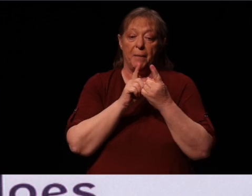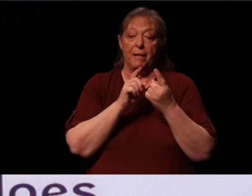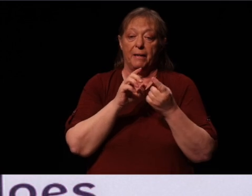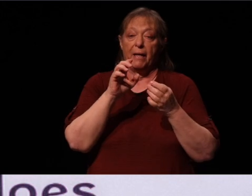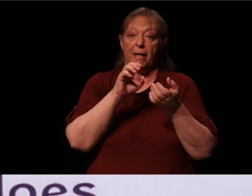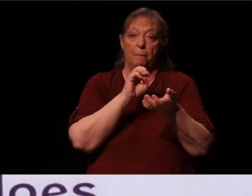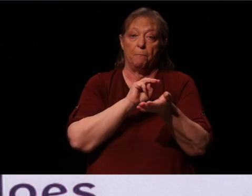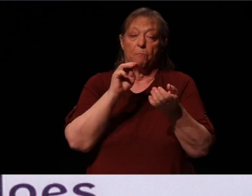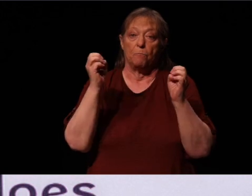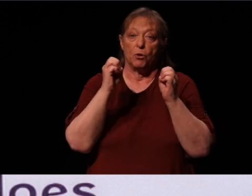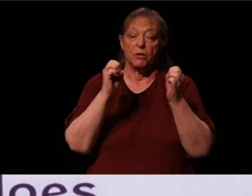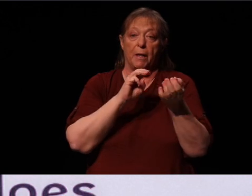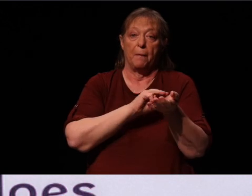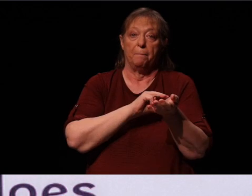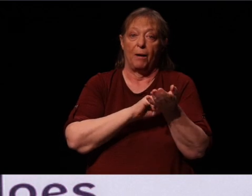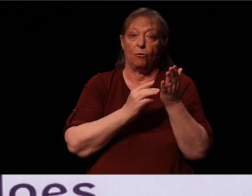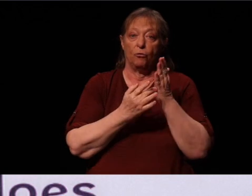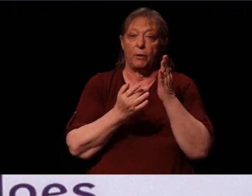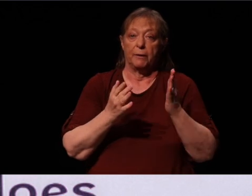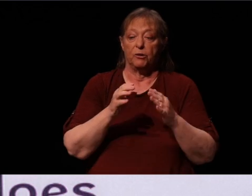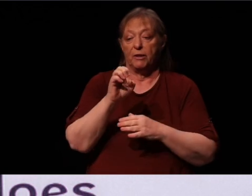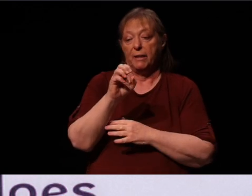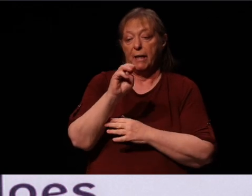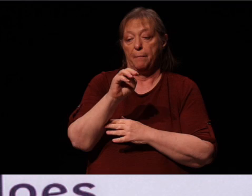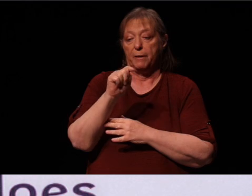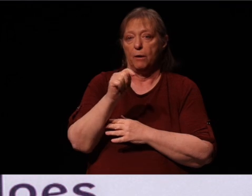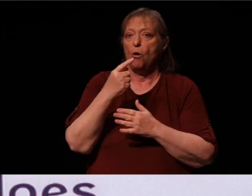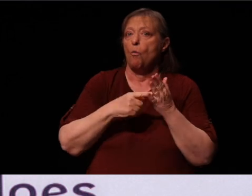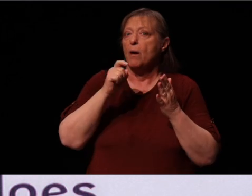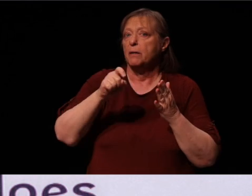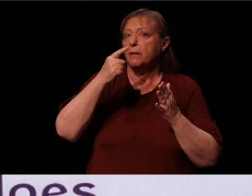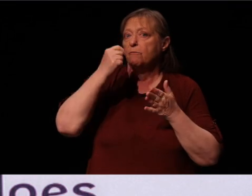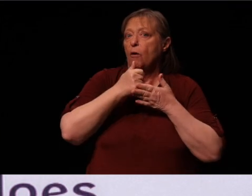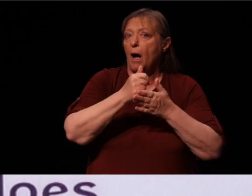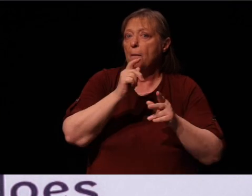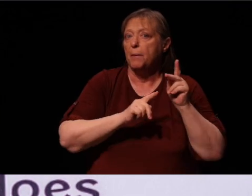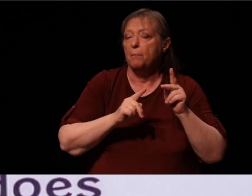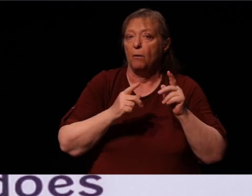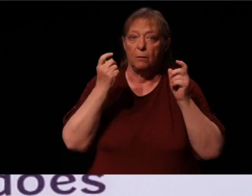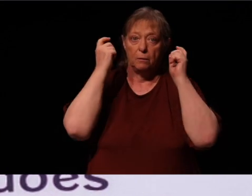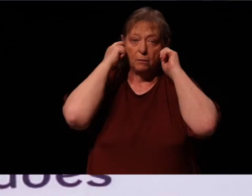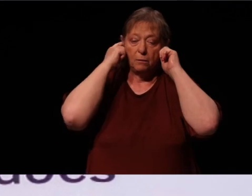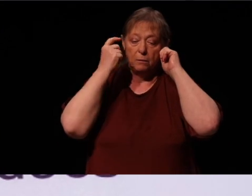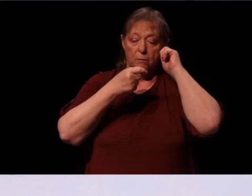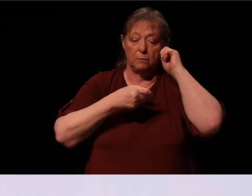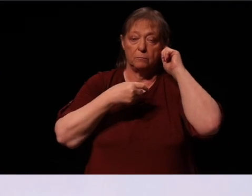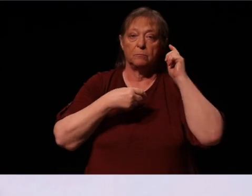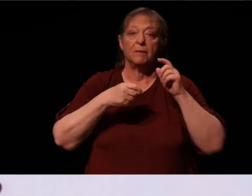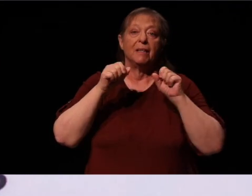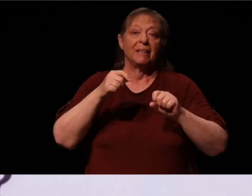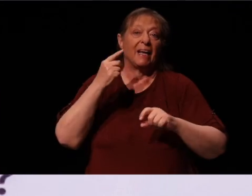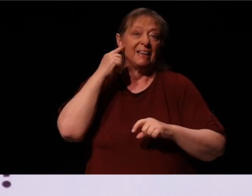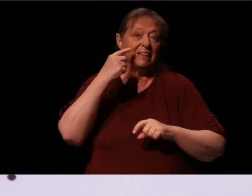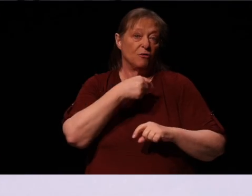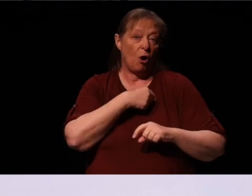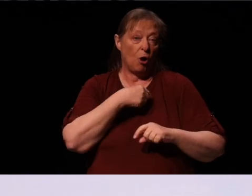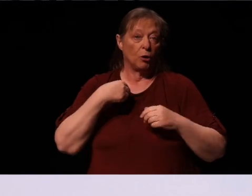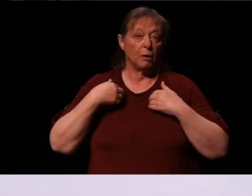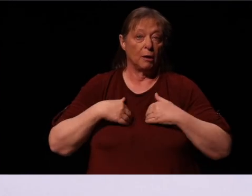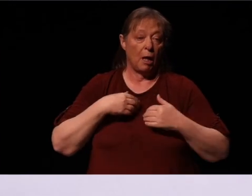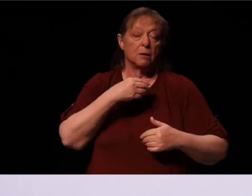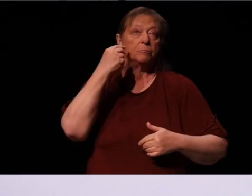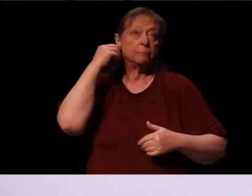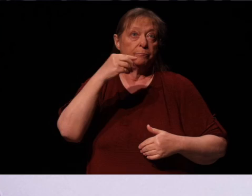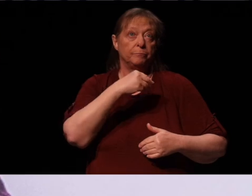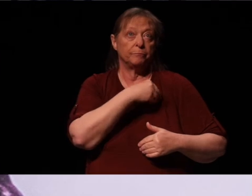an emergency medical technician or EMT. What does she need to help people? She has a stethoscope, which she can